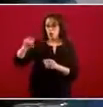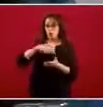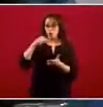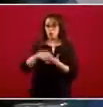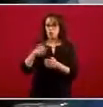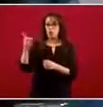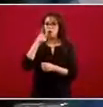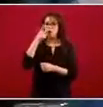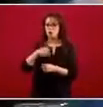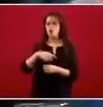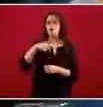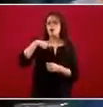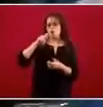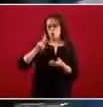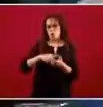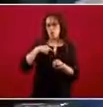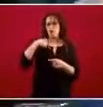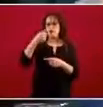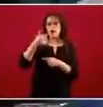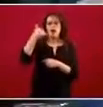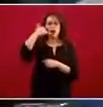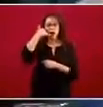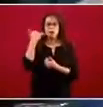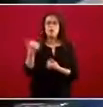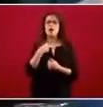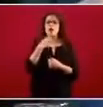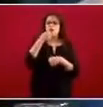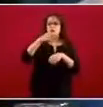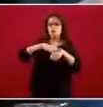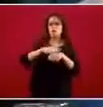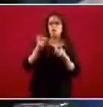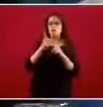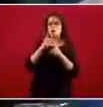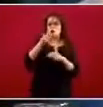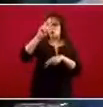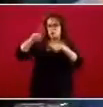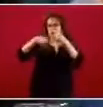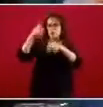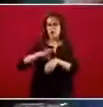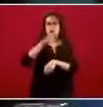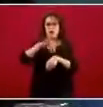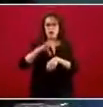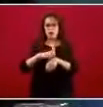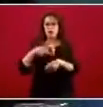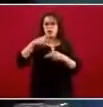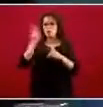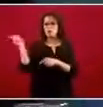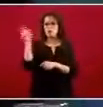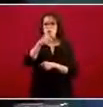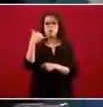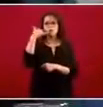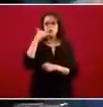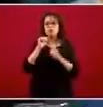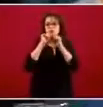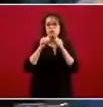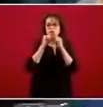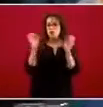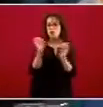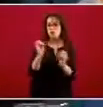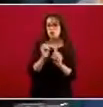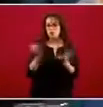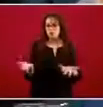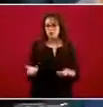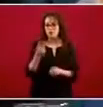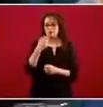Because there are other services in which they tell them that they will call them and tell them where to go and what to